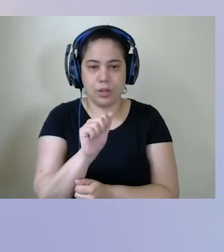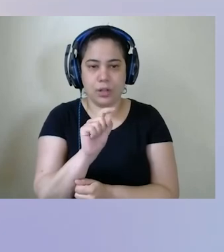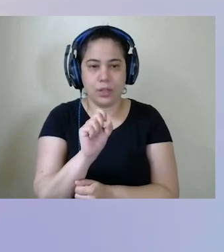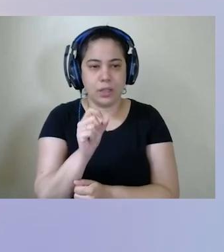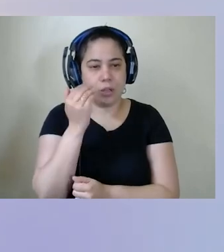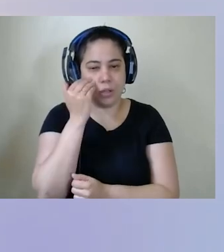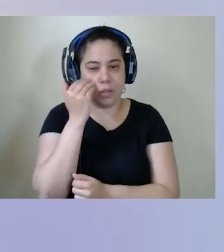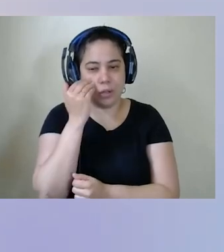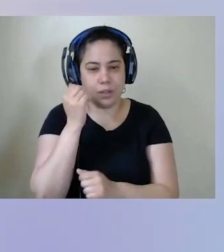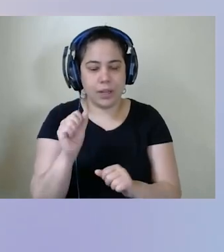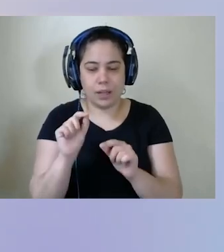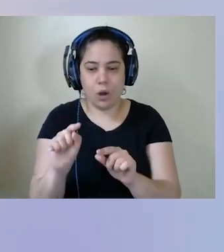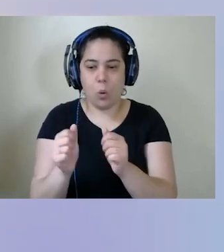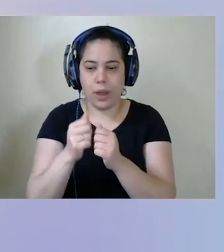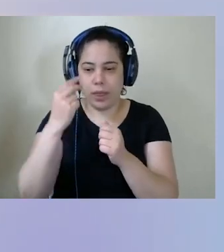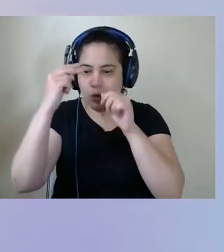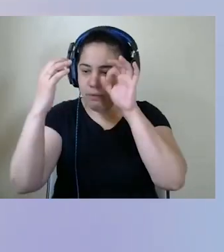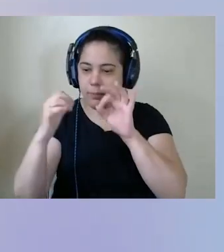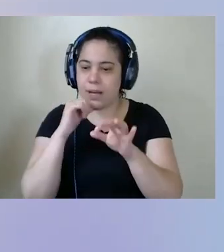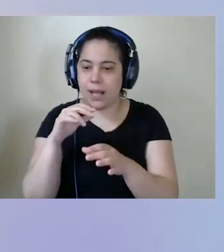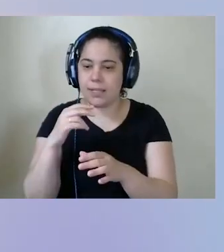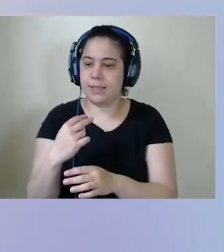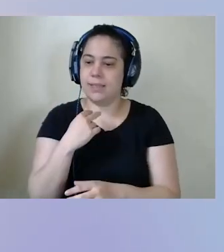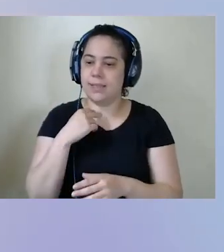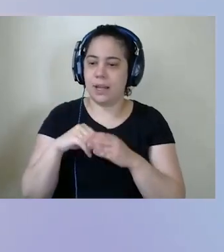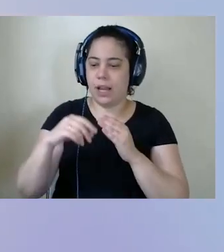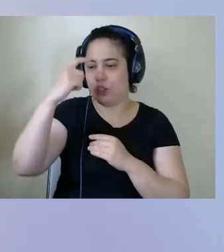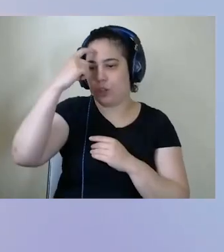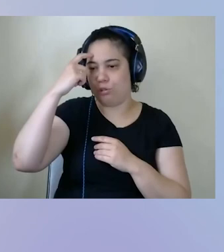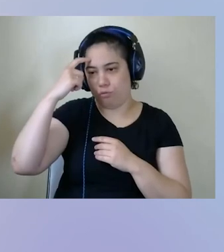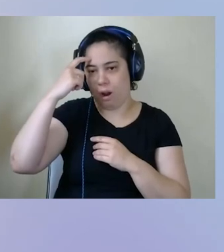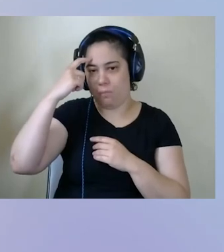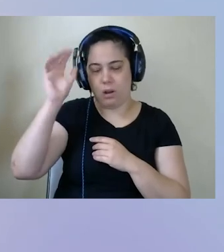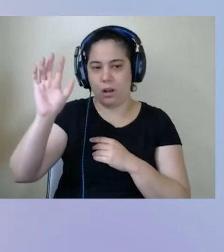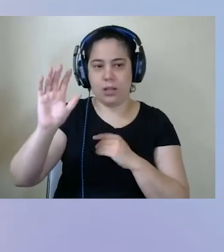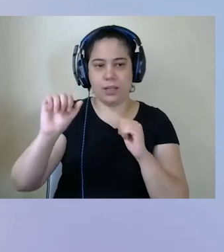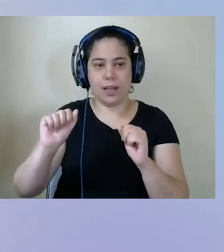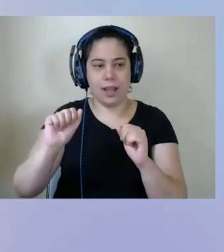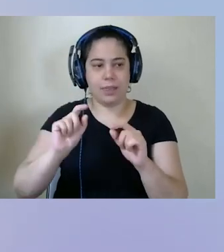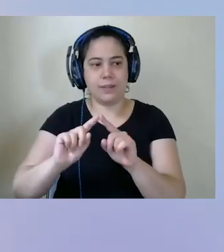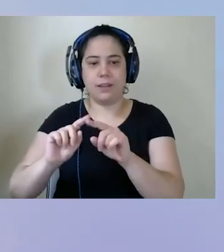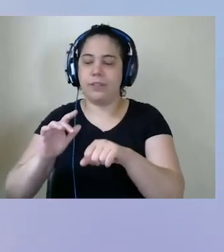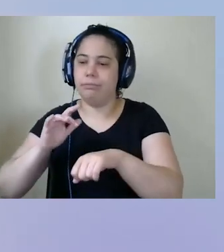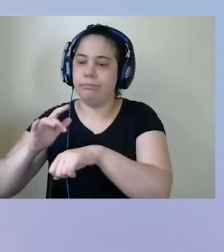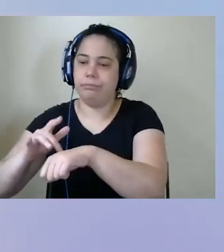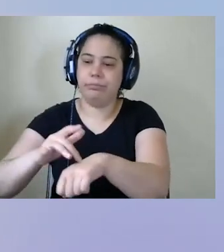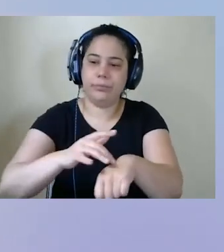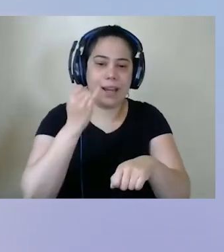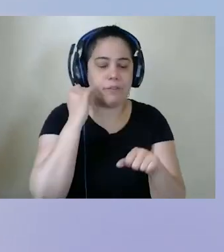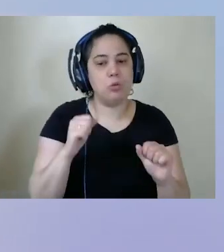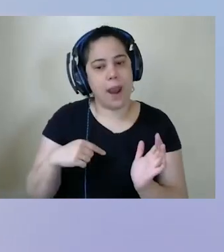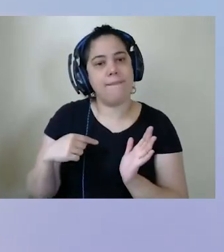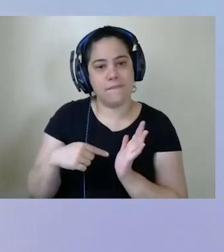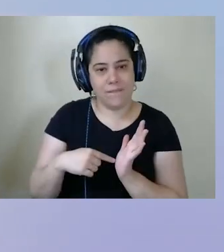with neurofeedback. You don't stay stuck in trauma land. You can go into some other very fascinating realms. And, you know, if you can afford to do